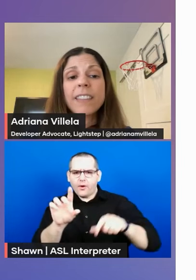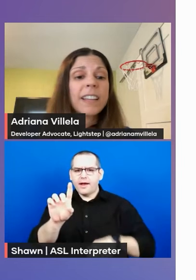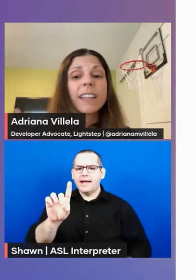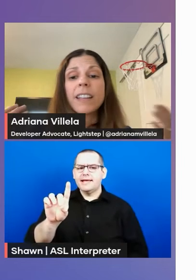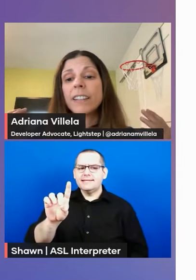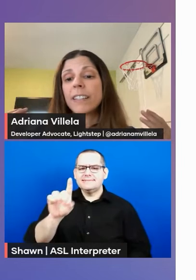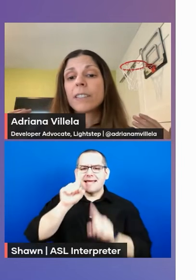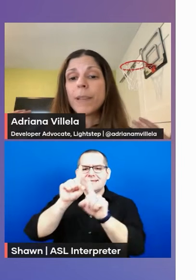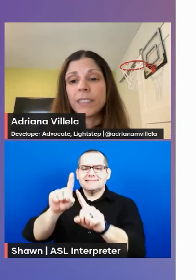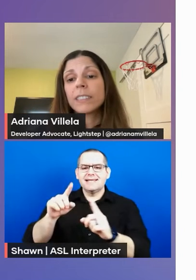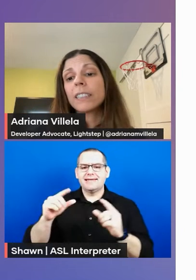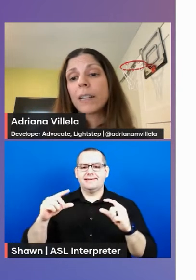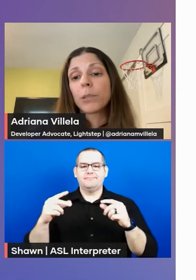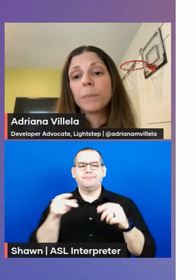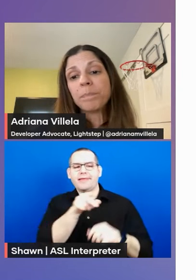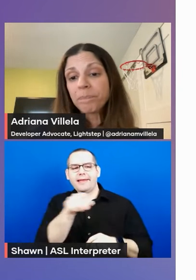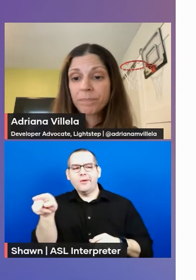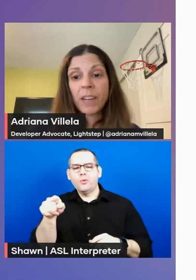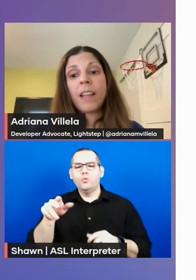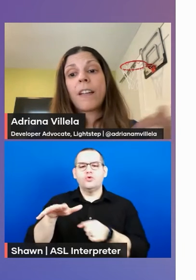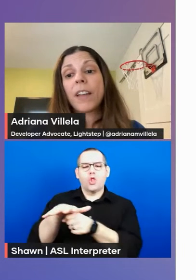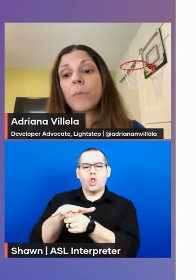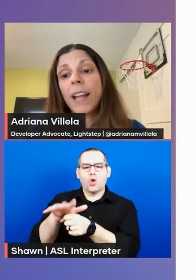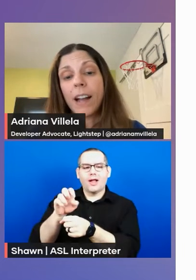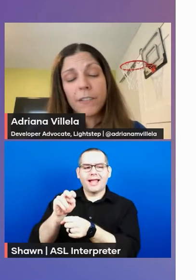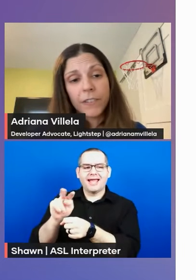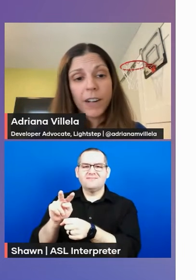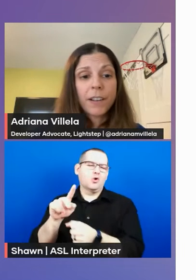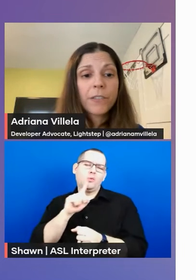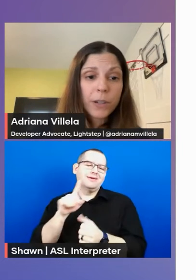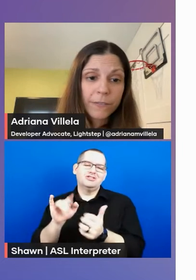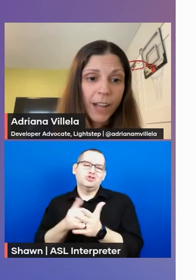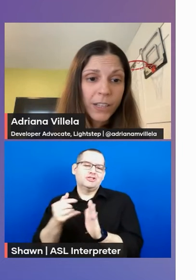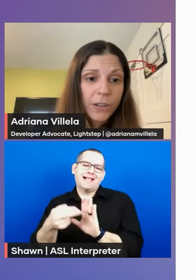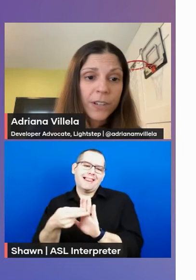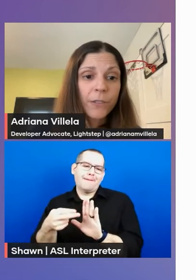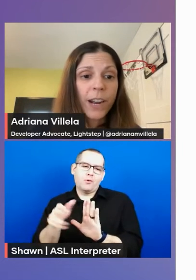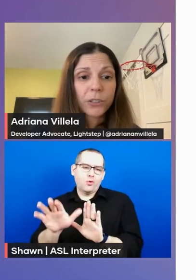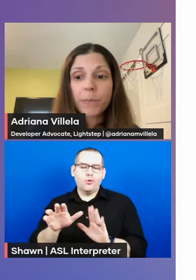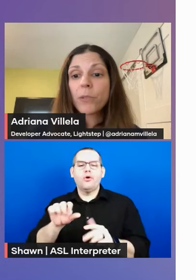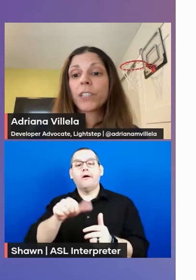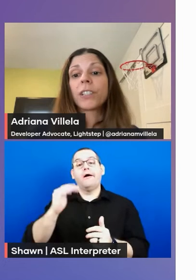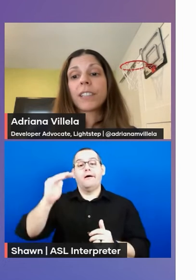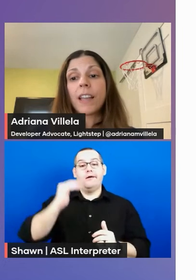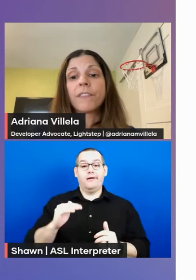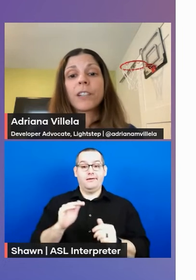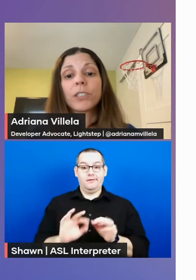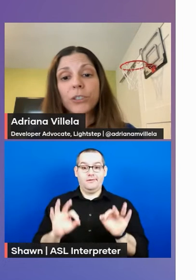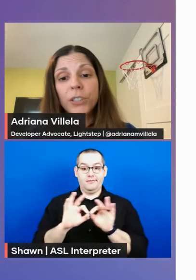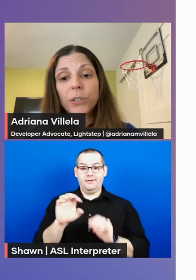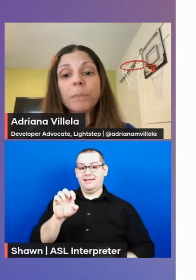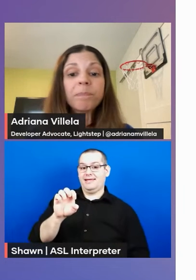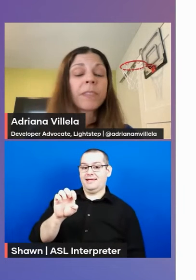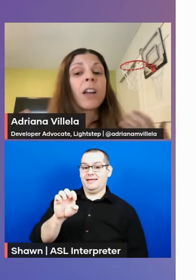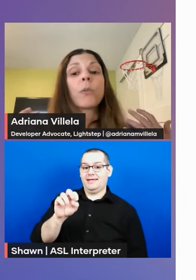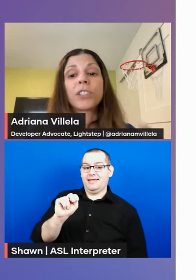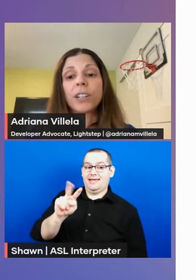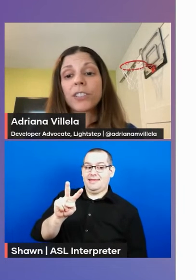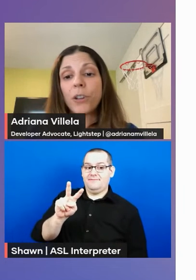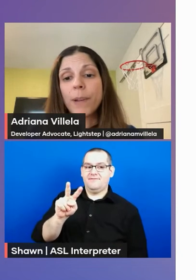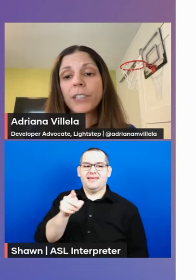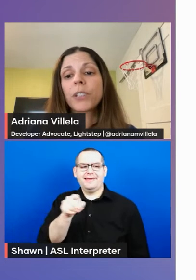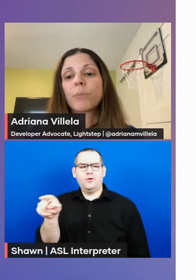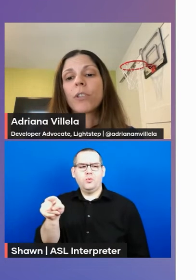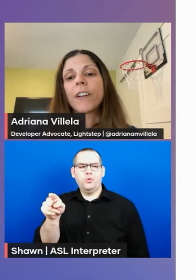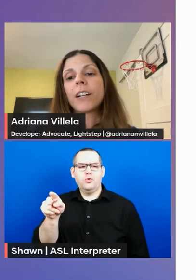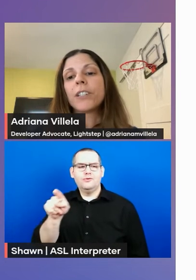be anything. It is basically a label. And then we have another value, another attribute, which is env equals true, which